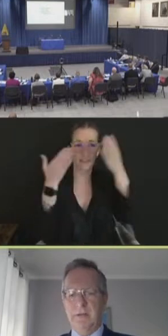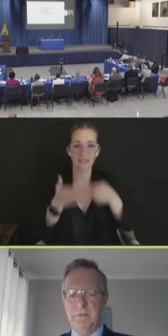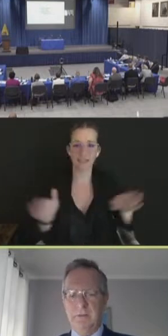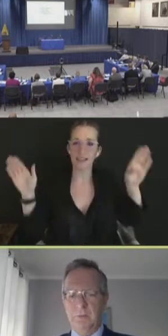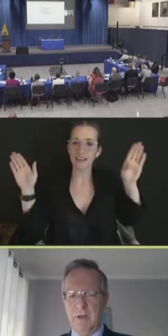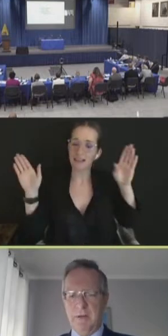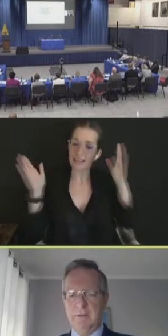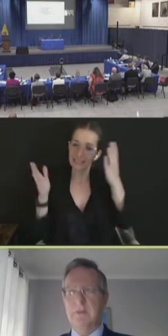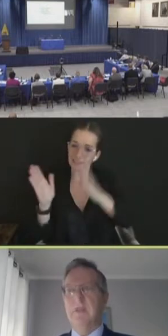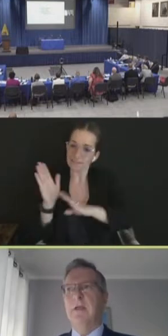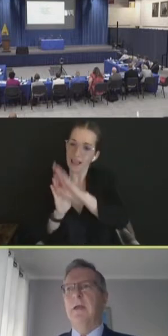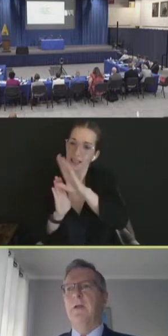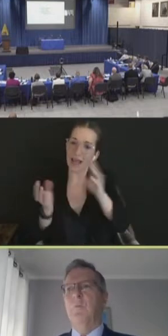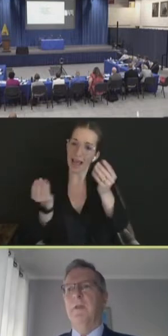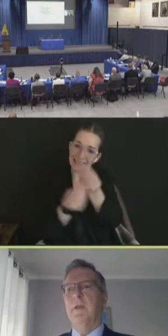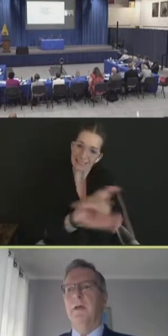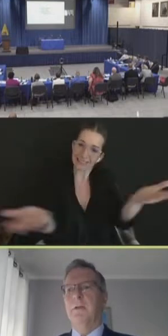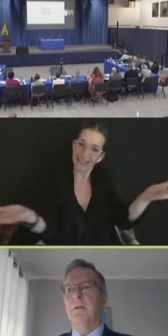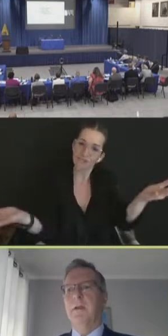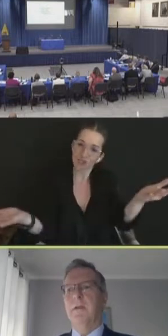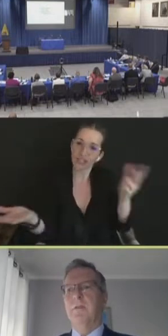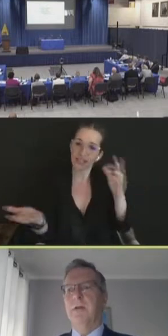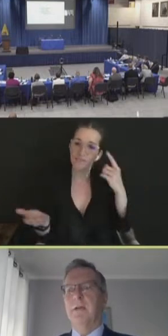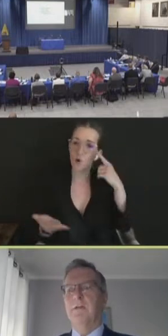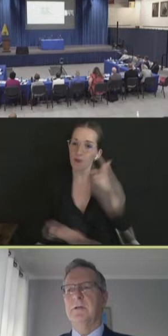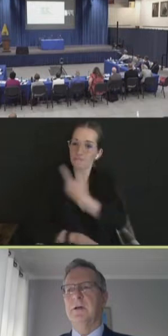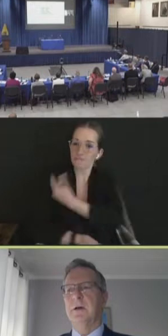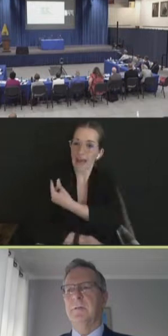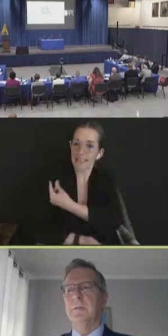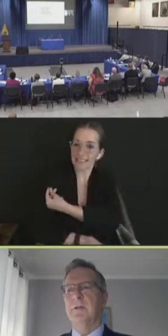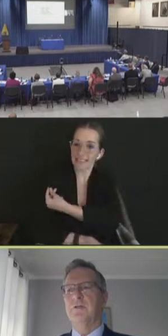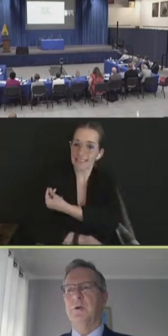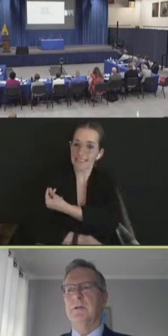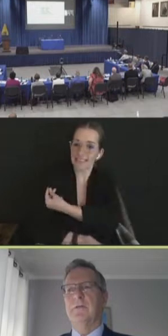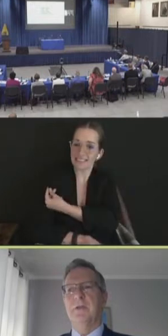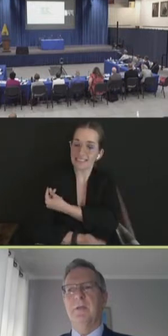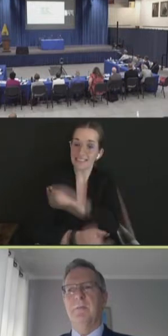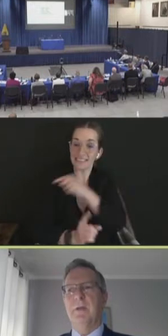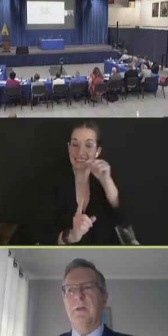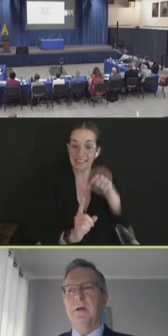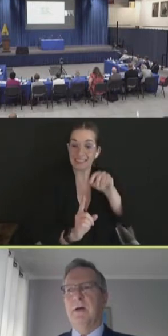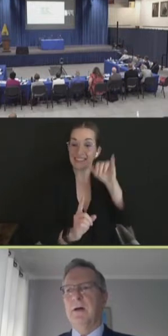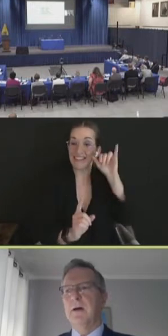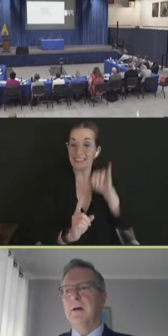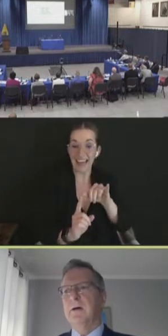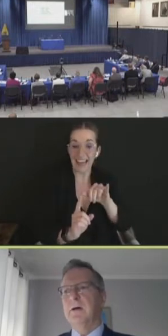a new vaccine product, and one that again has not enjoyed the same